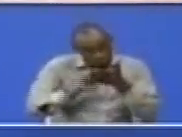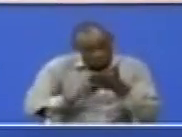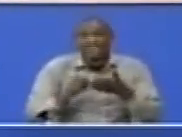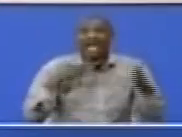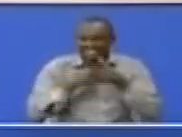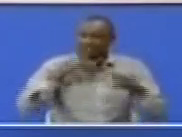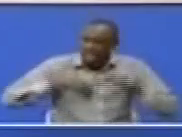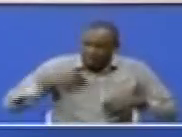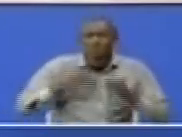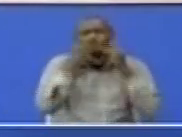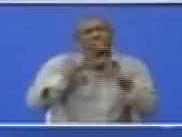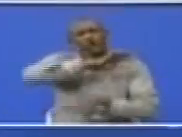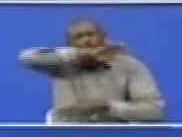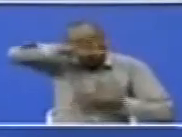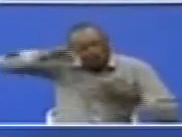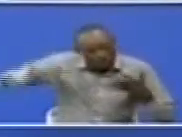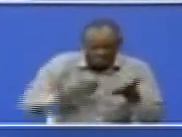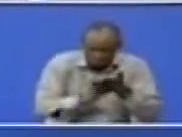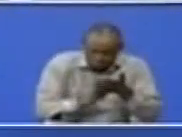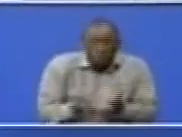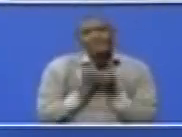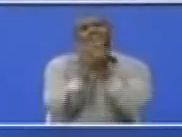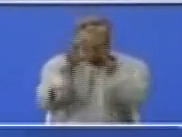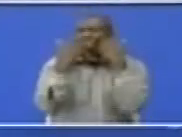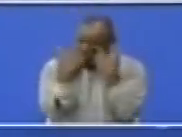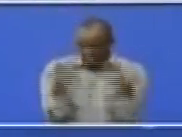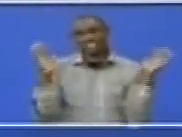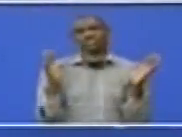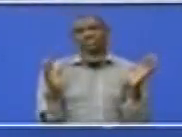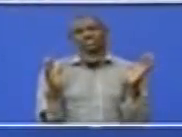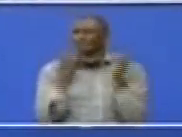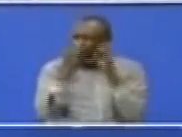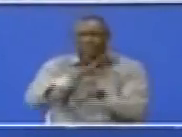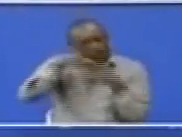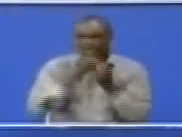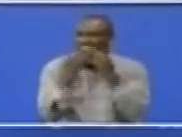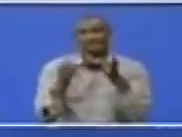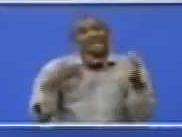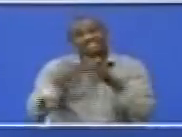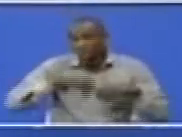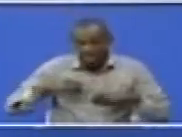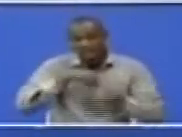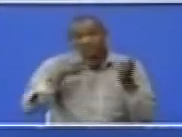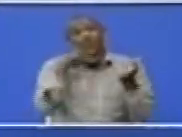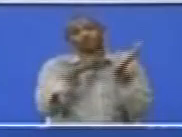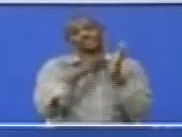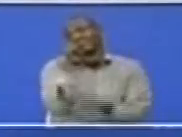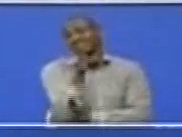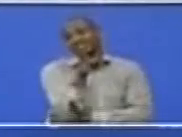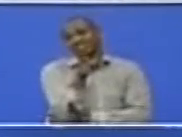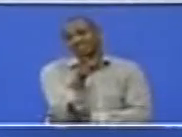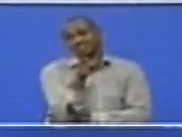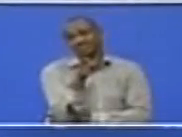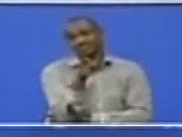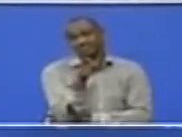with every detail they wanted, every detail about Tasia project.